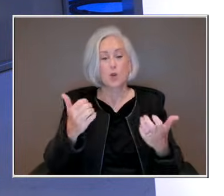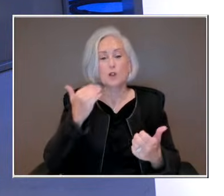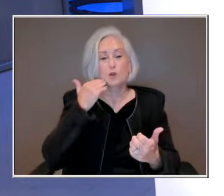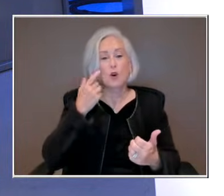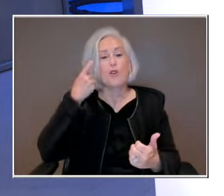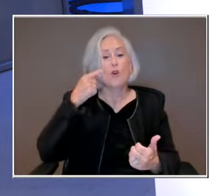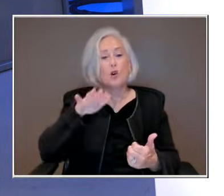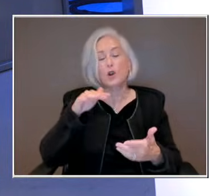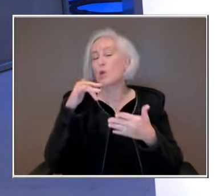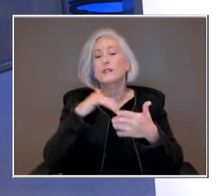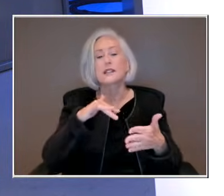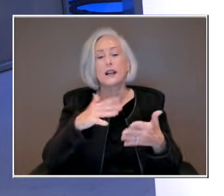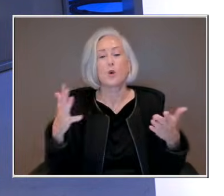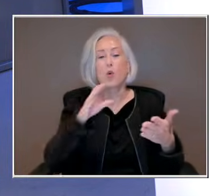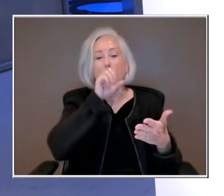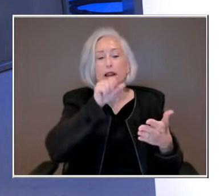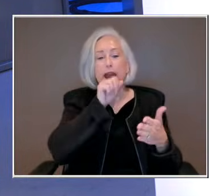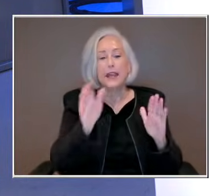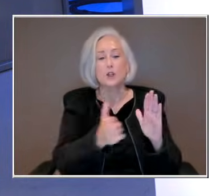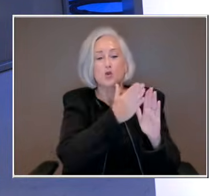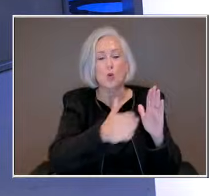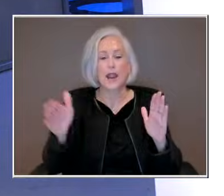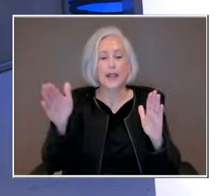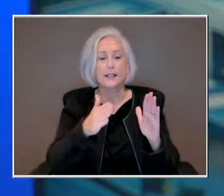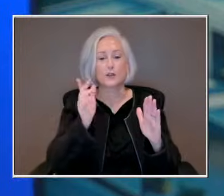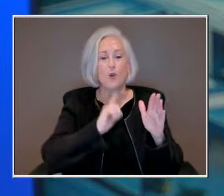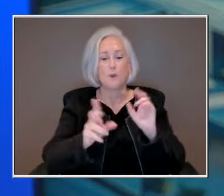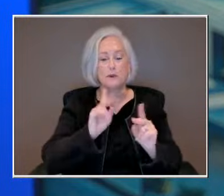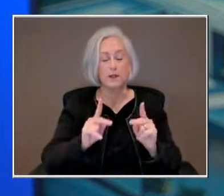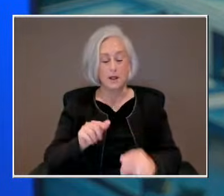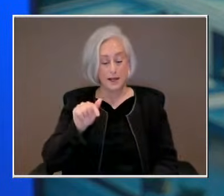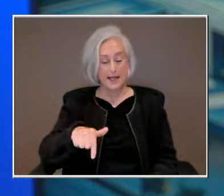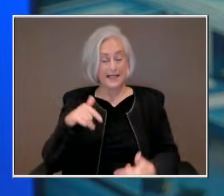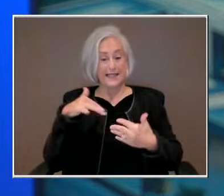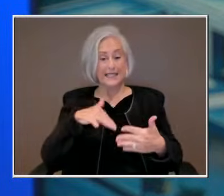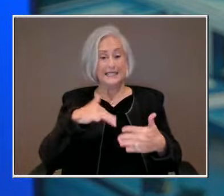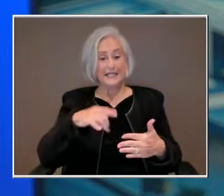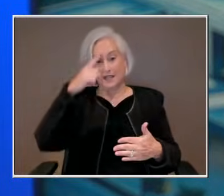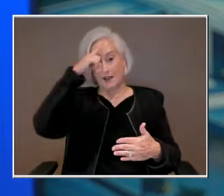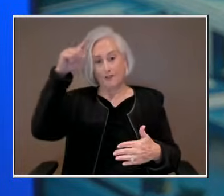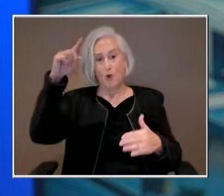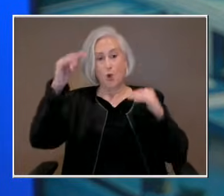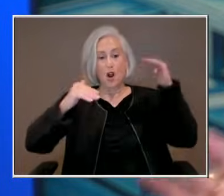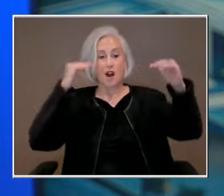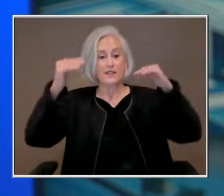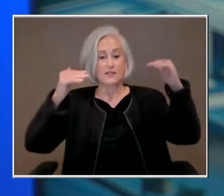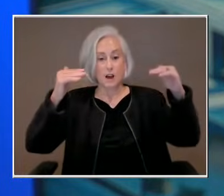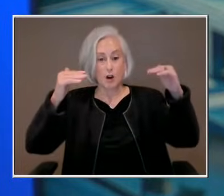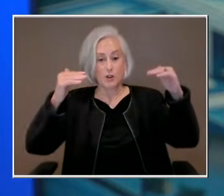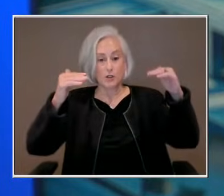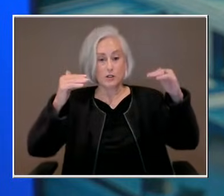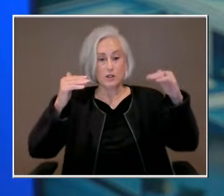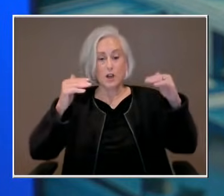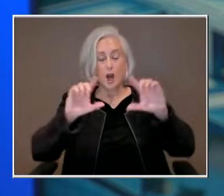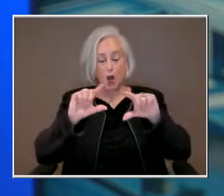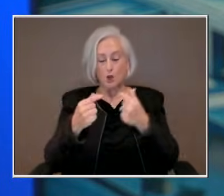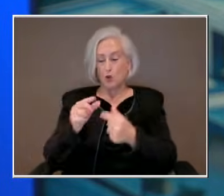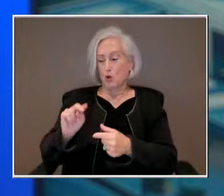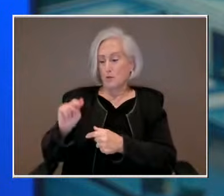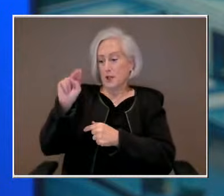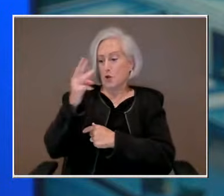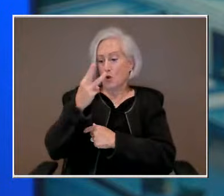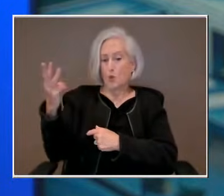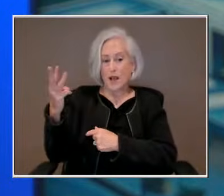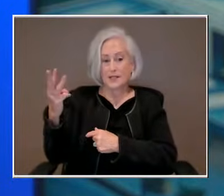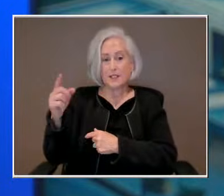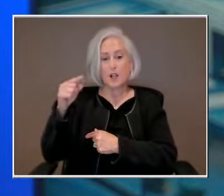age range of the participants? This study is looking at adults. A group in Northwestern has already looked at concussion recovery